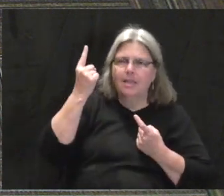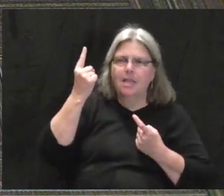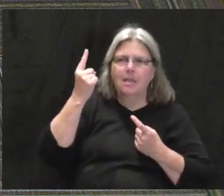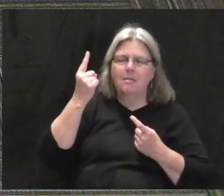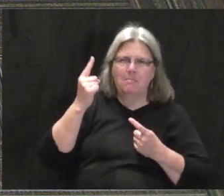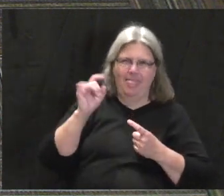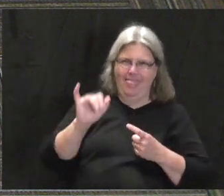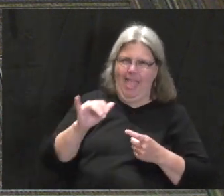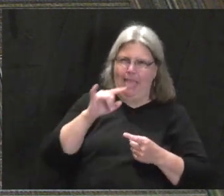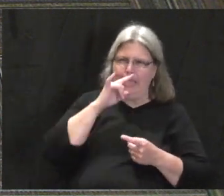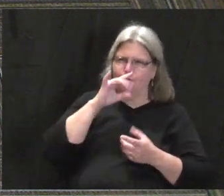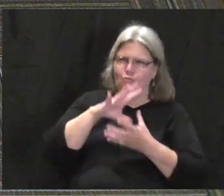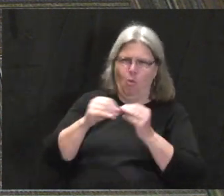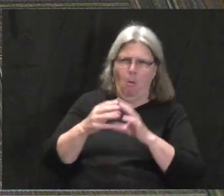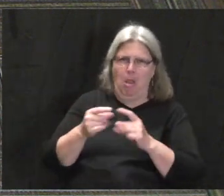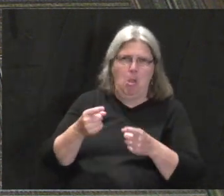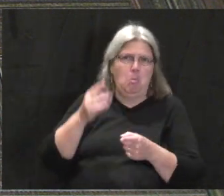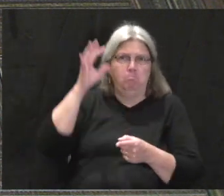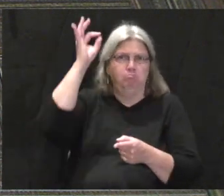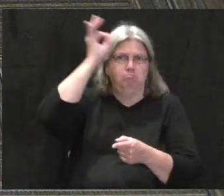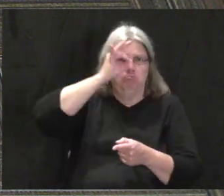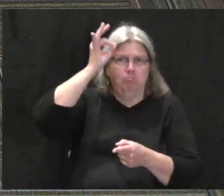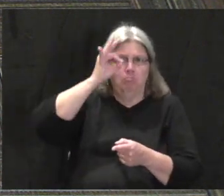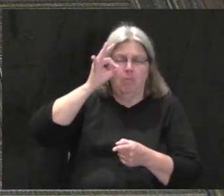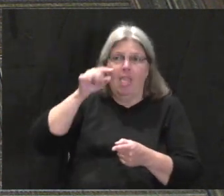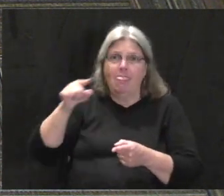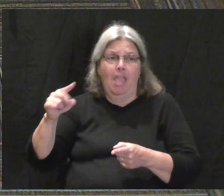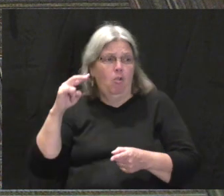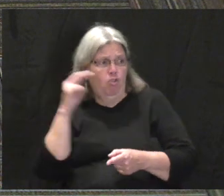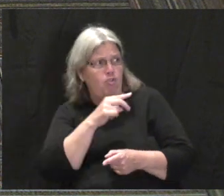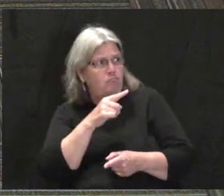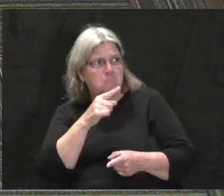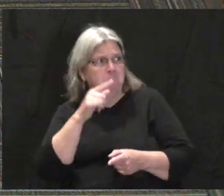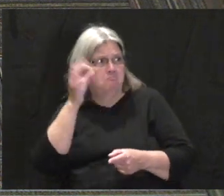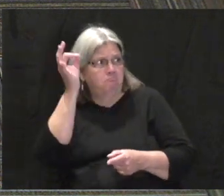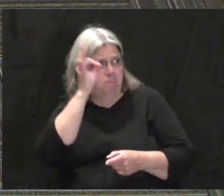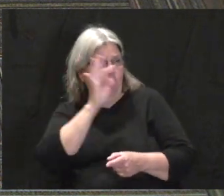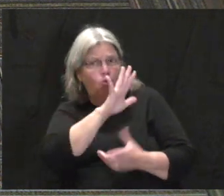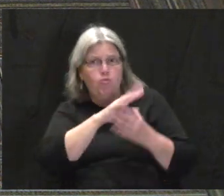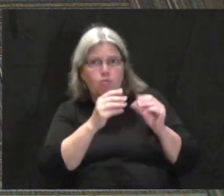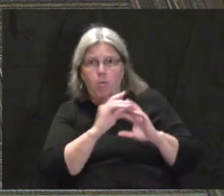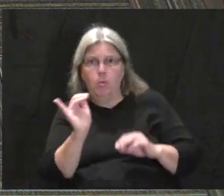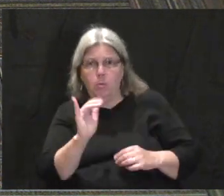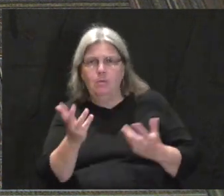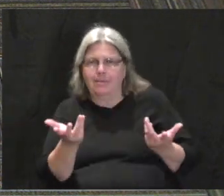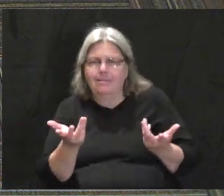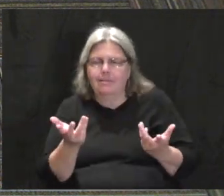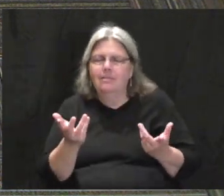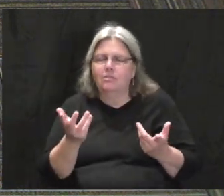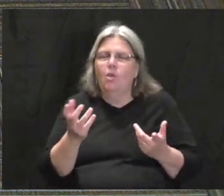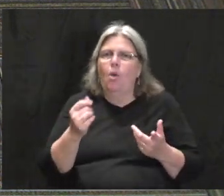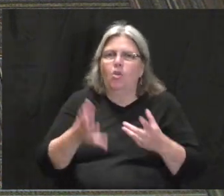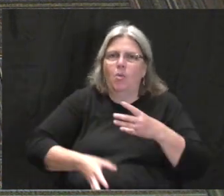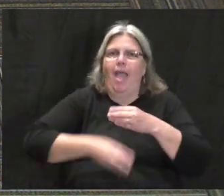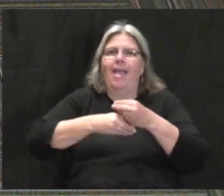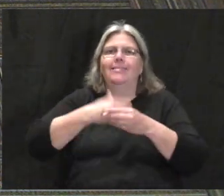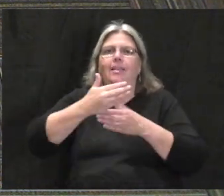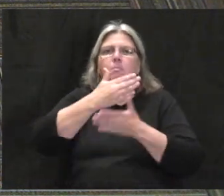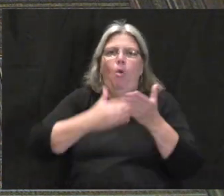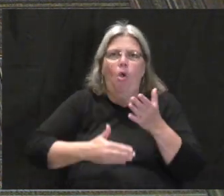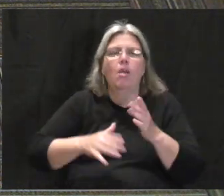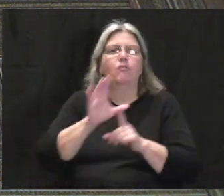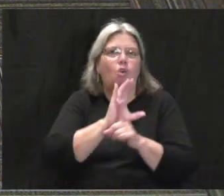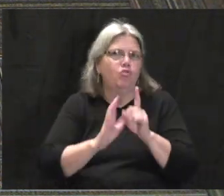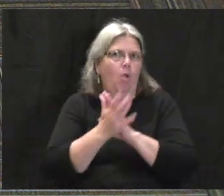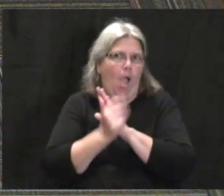competency, and that really allows you as a person to understand the diversity and the differences between